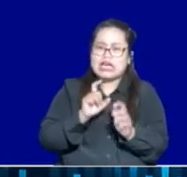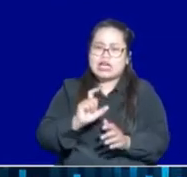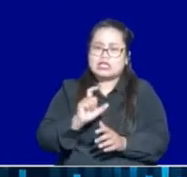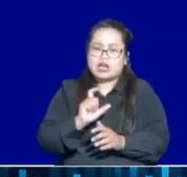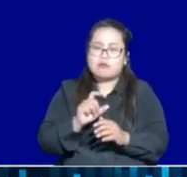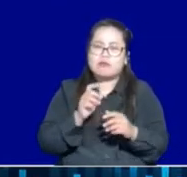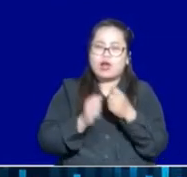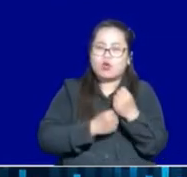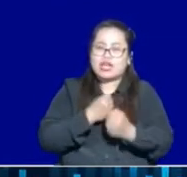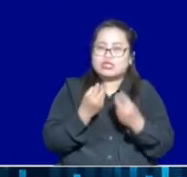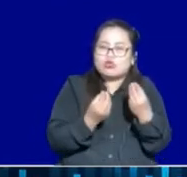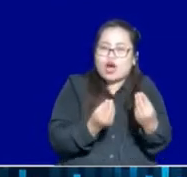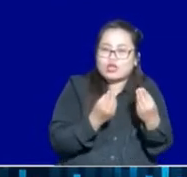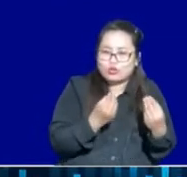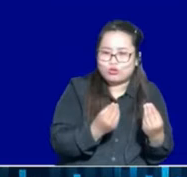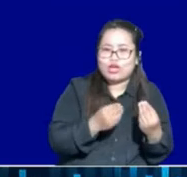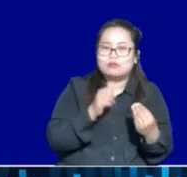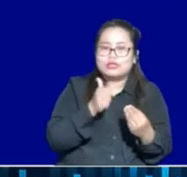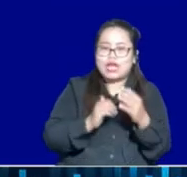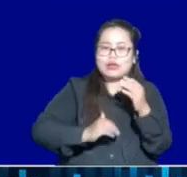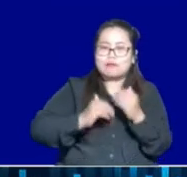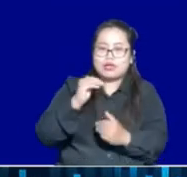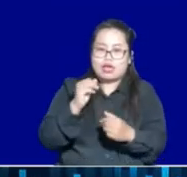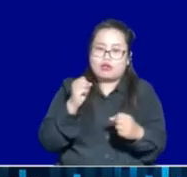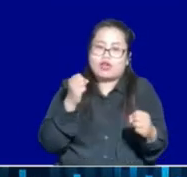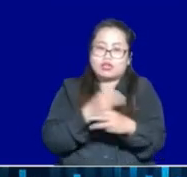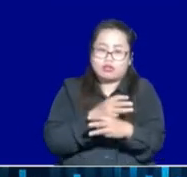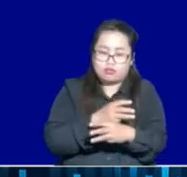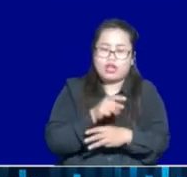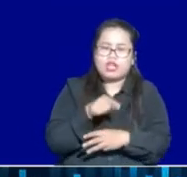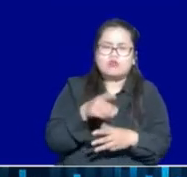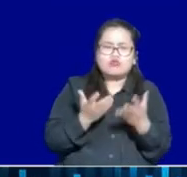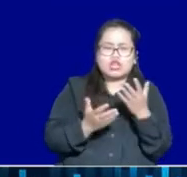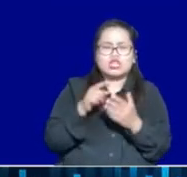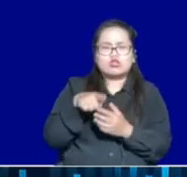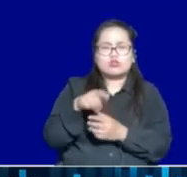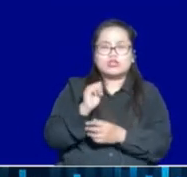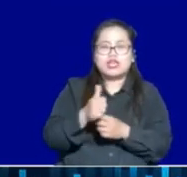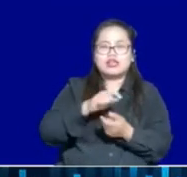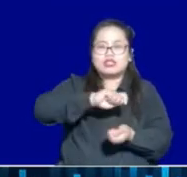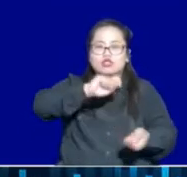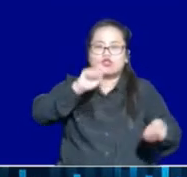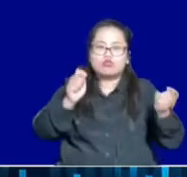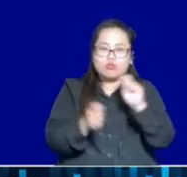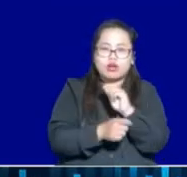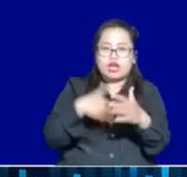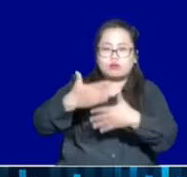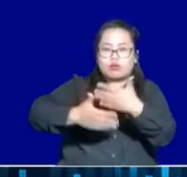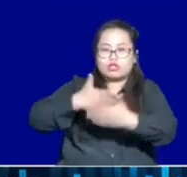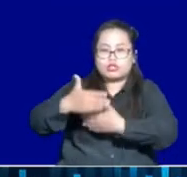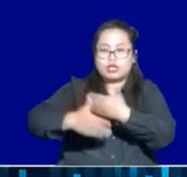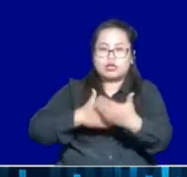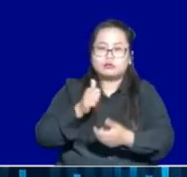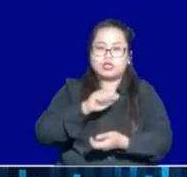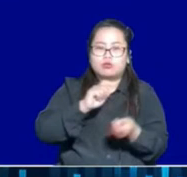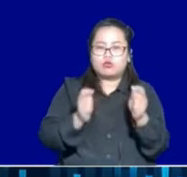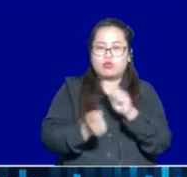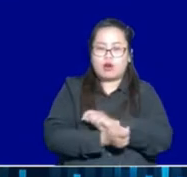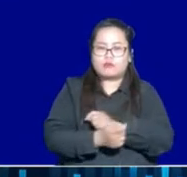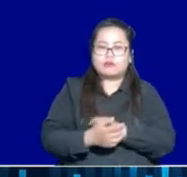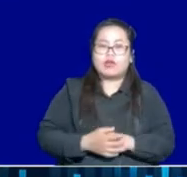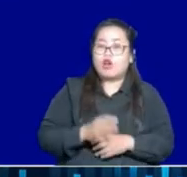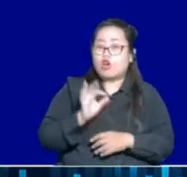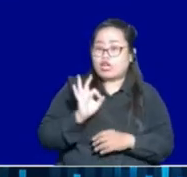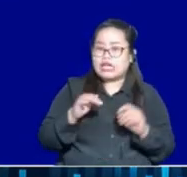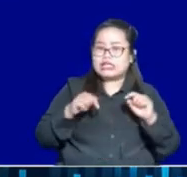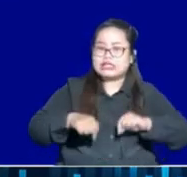know-how in products has been dramatically increasing. Here you have some traditional activities, and these traditional